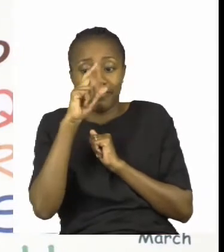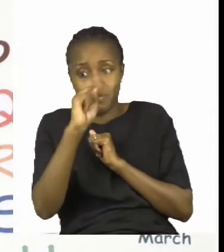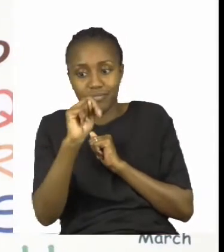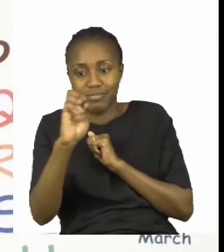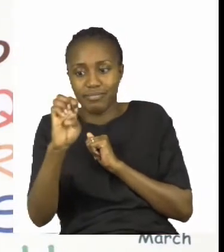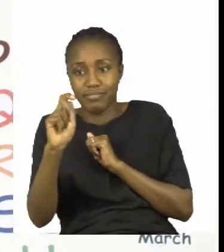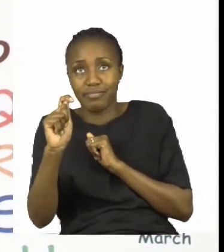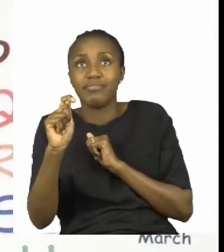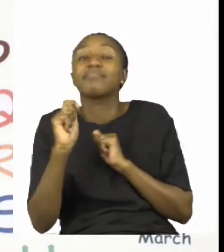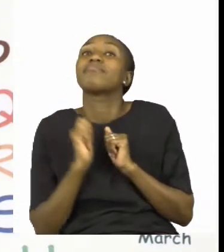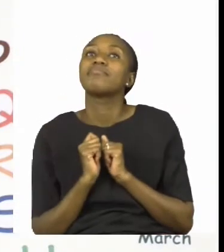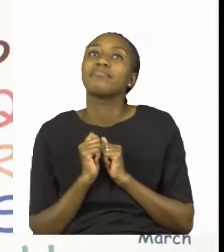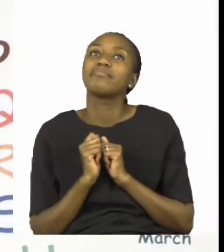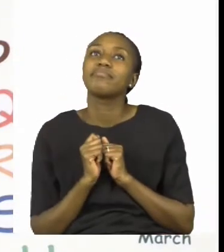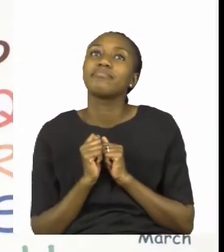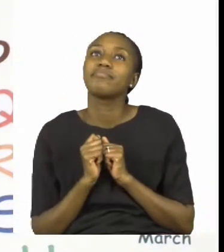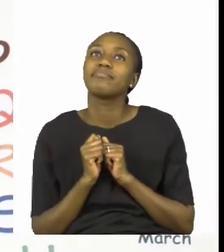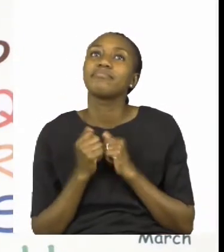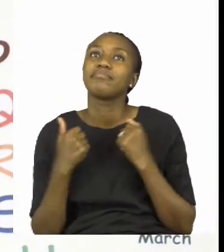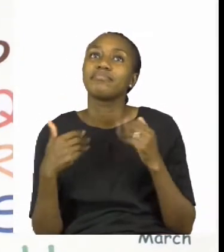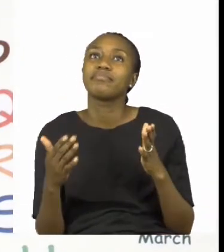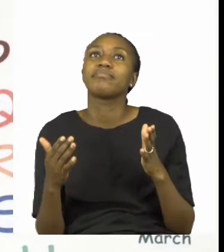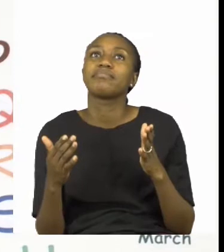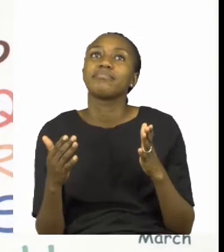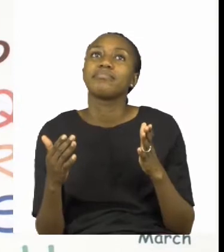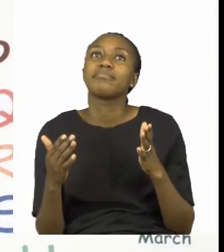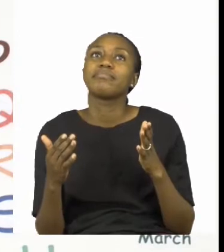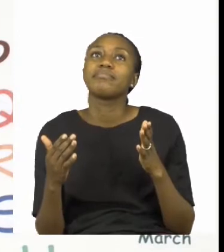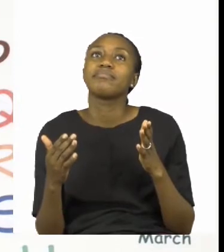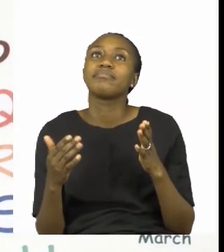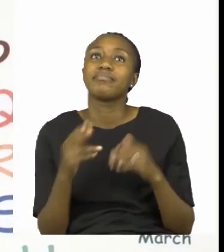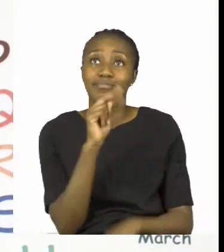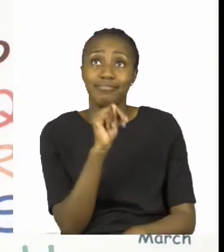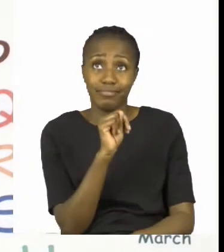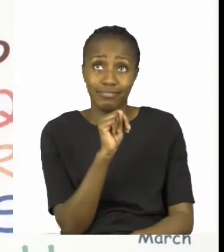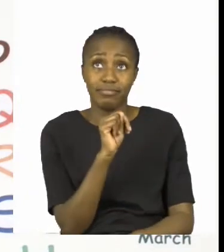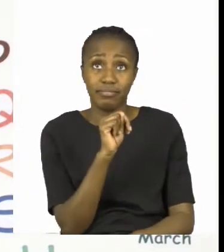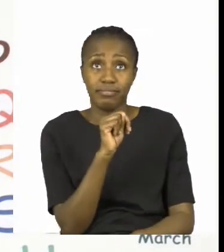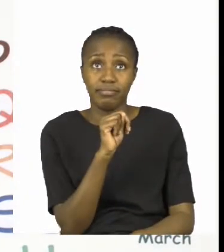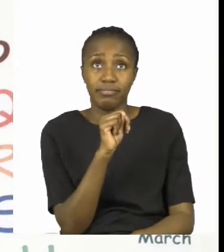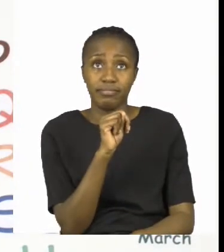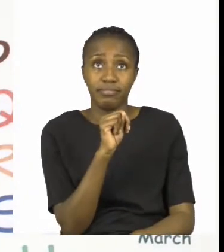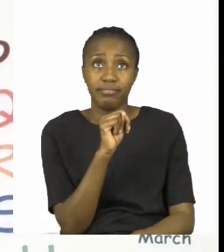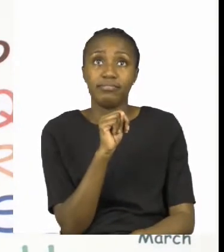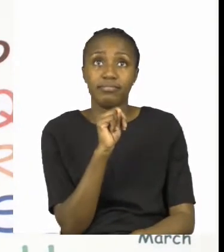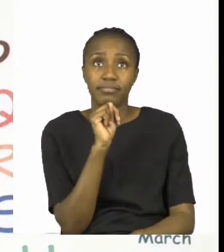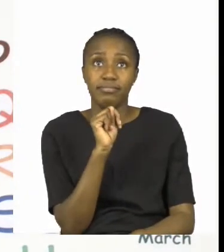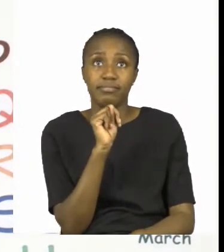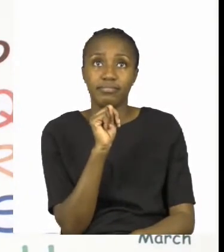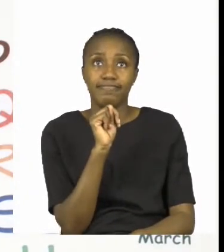net. So, to start our word, we have the N sound.